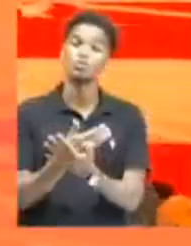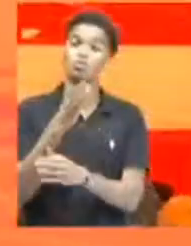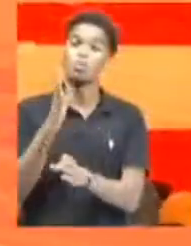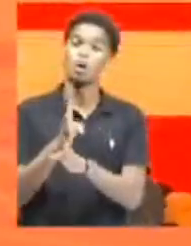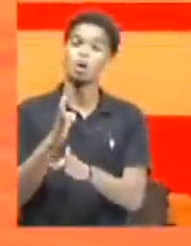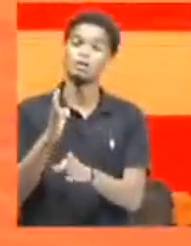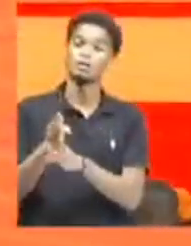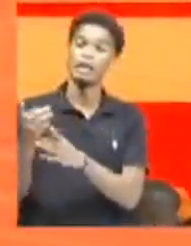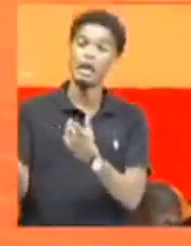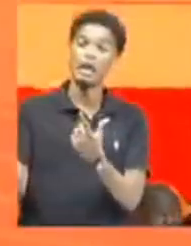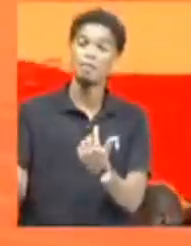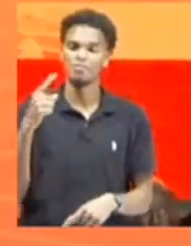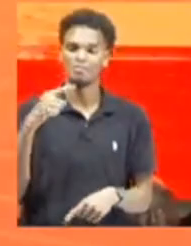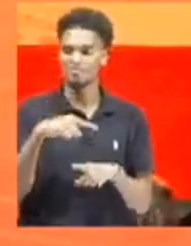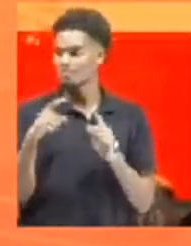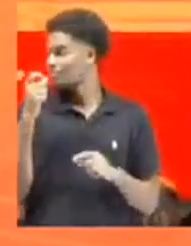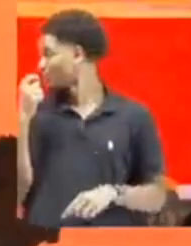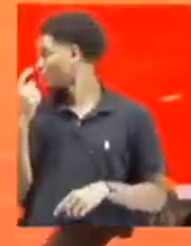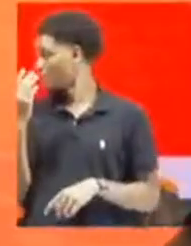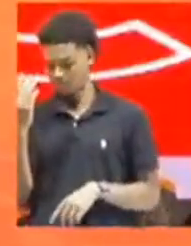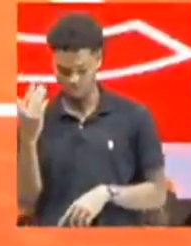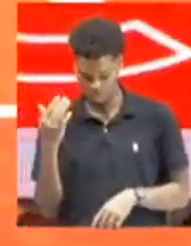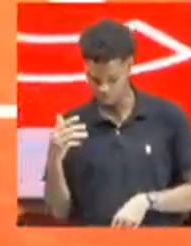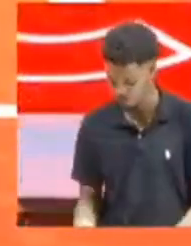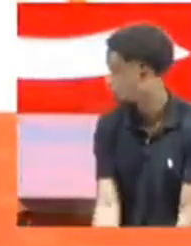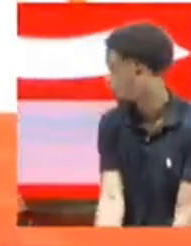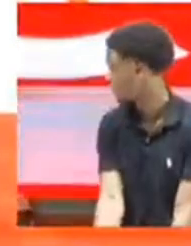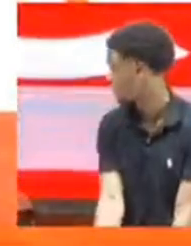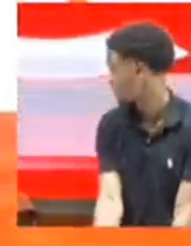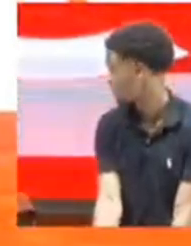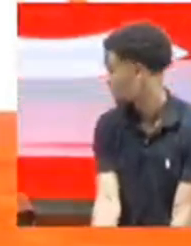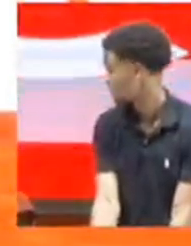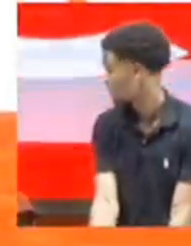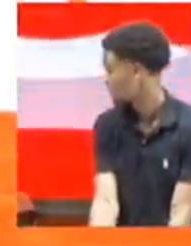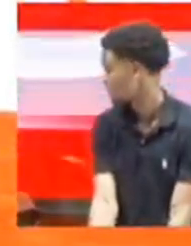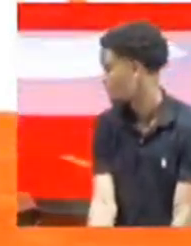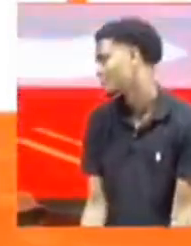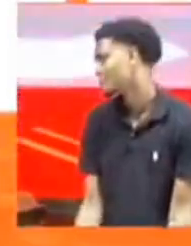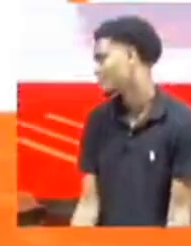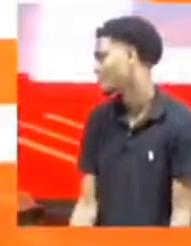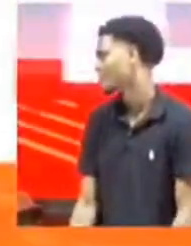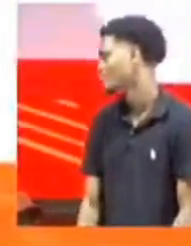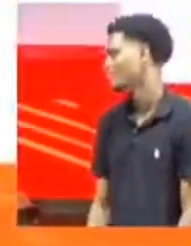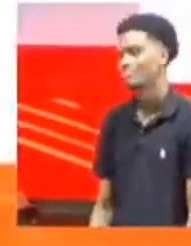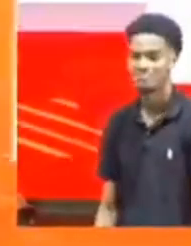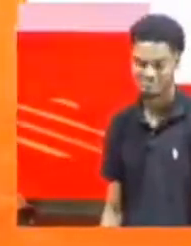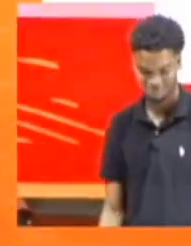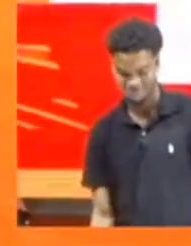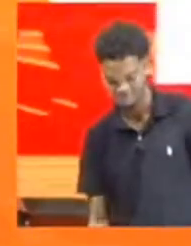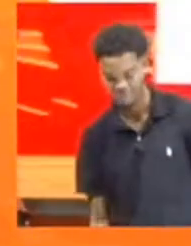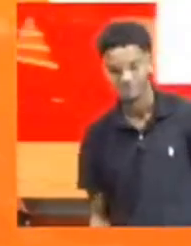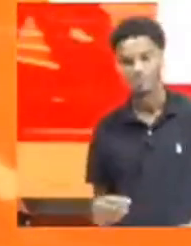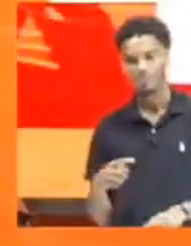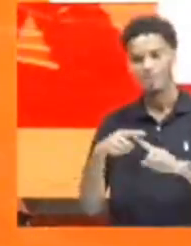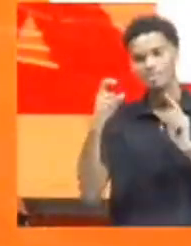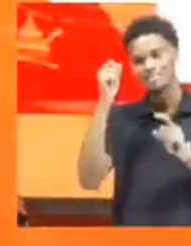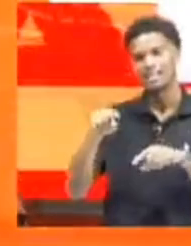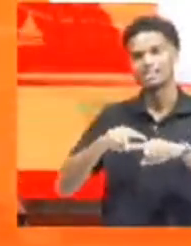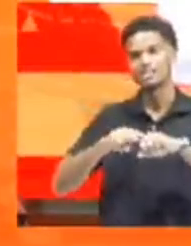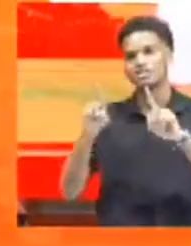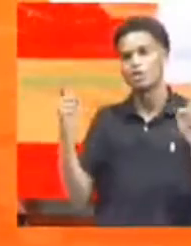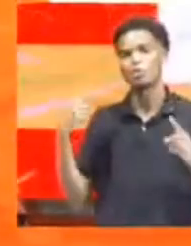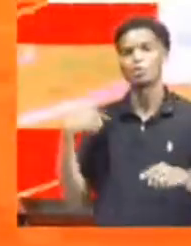buses. But this is the difference between what we see and what they see. We see a problem